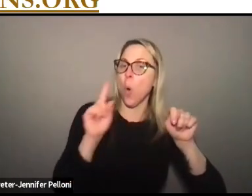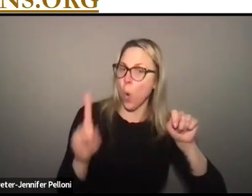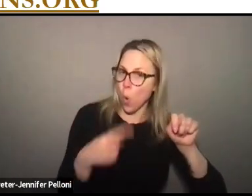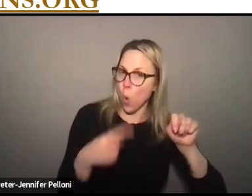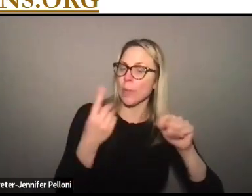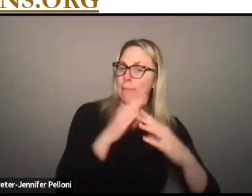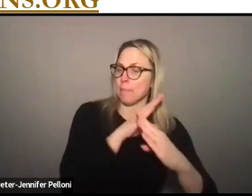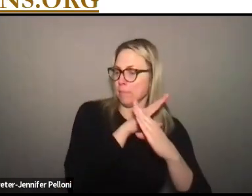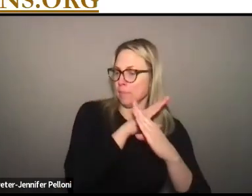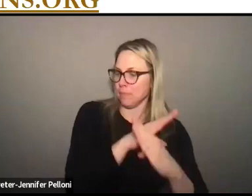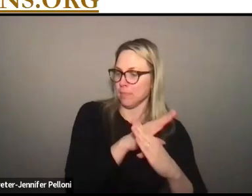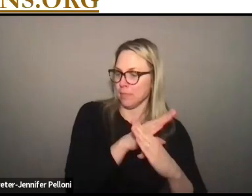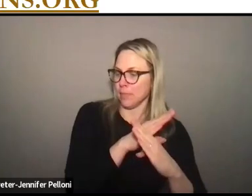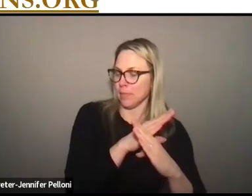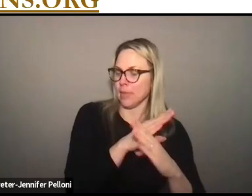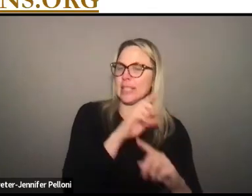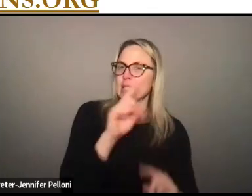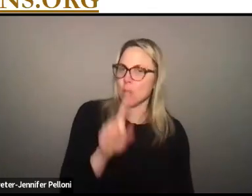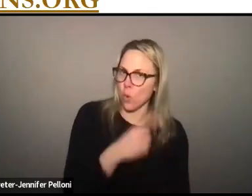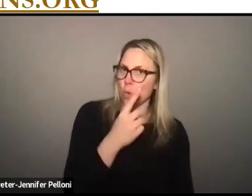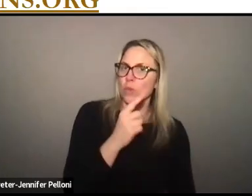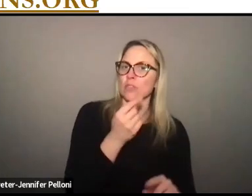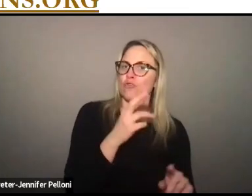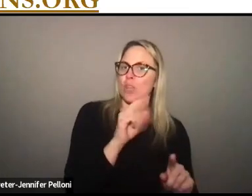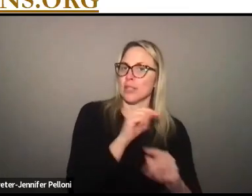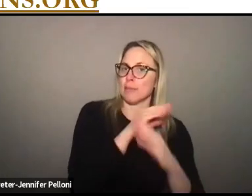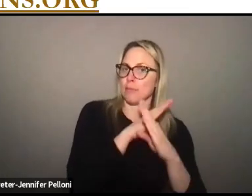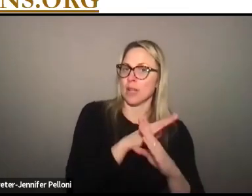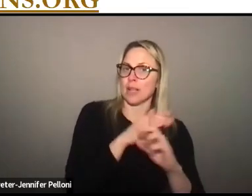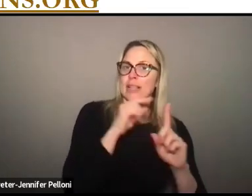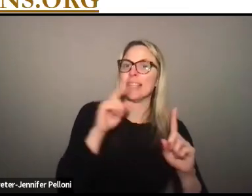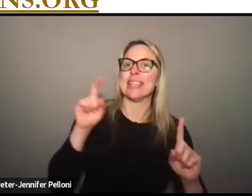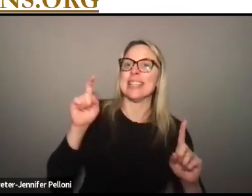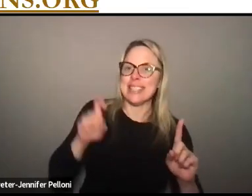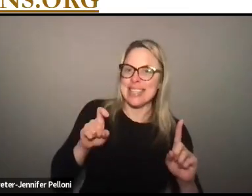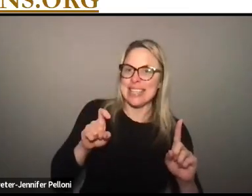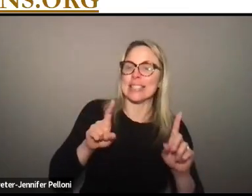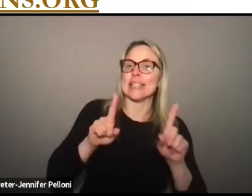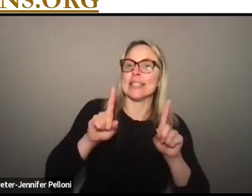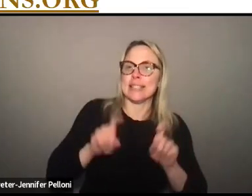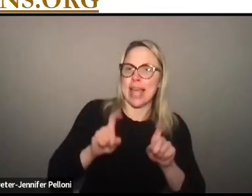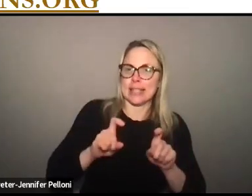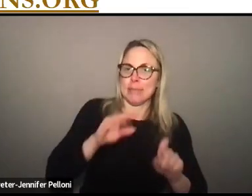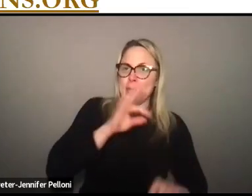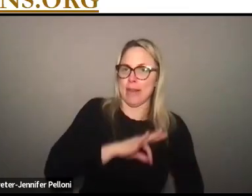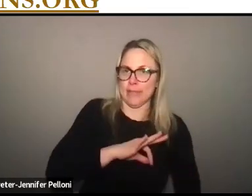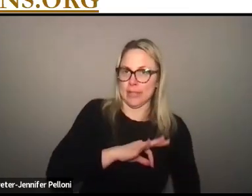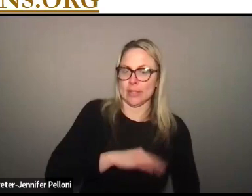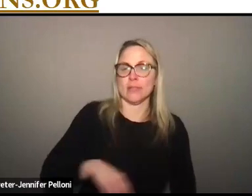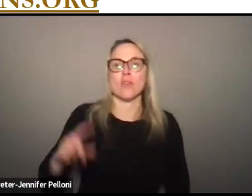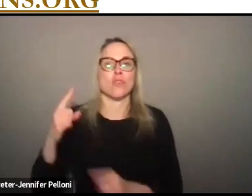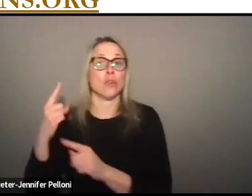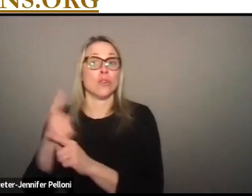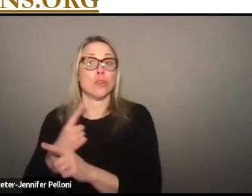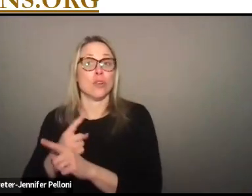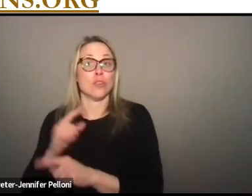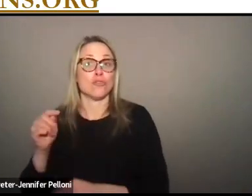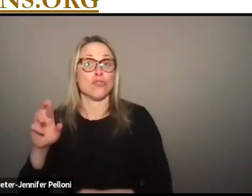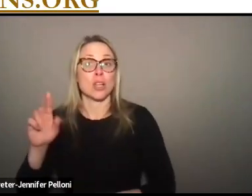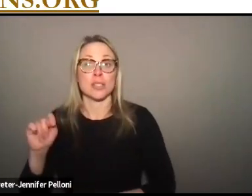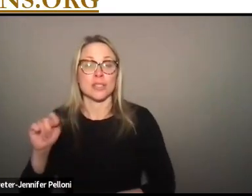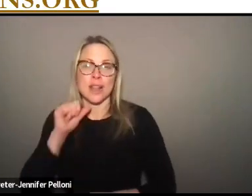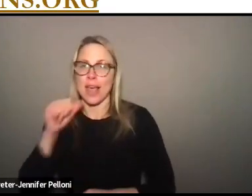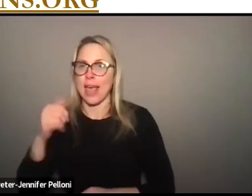protects, it's the only trust that protects means tested benefits. A regular trust does not have